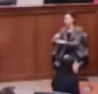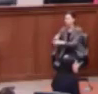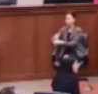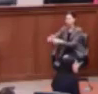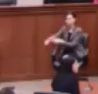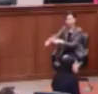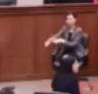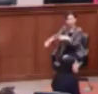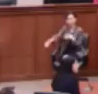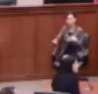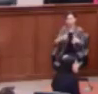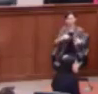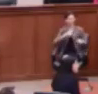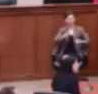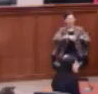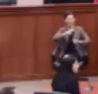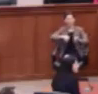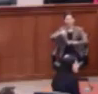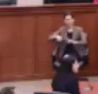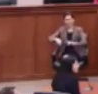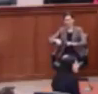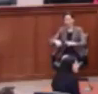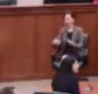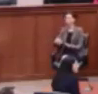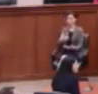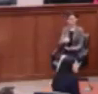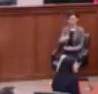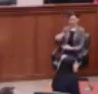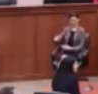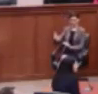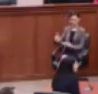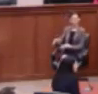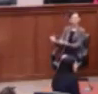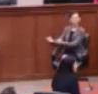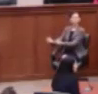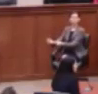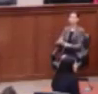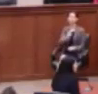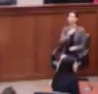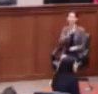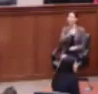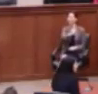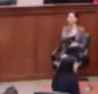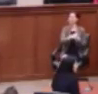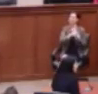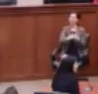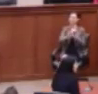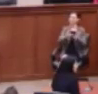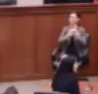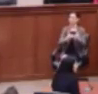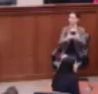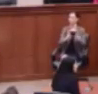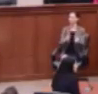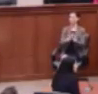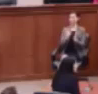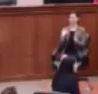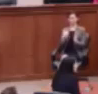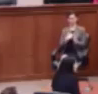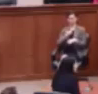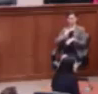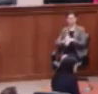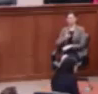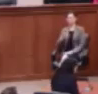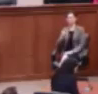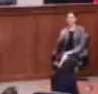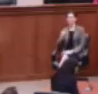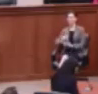career or post-secondary opportunities? And so Gary led a group that petitioned us to put in a